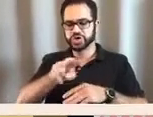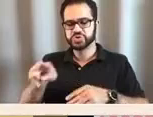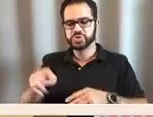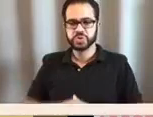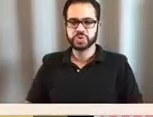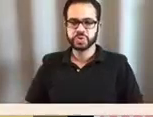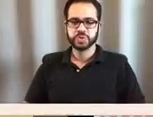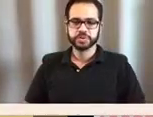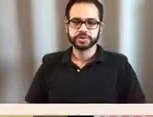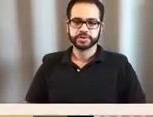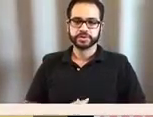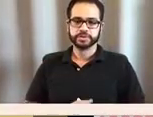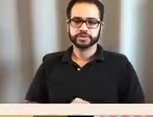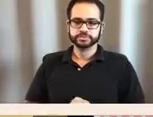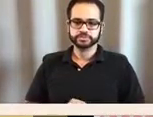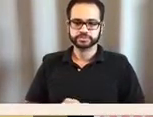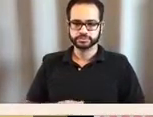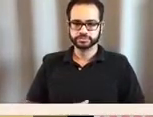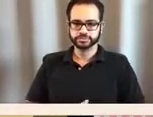22.